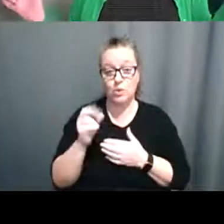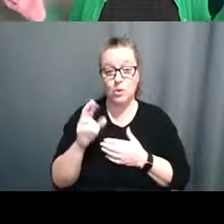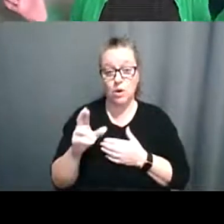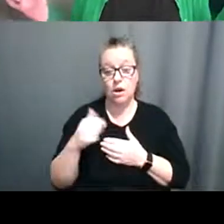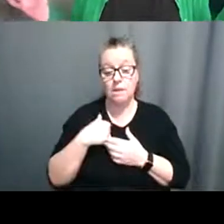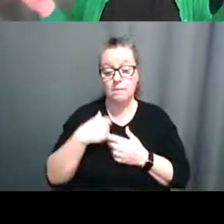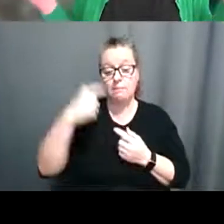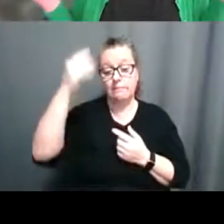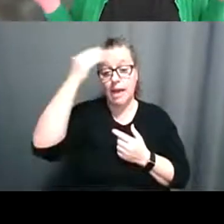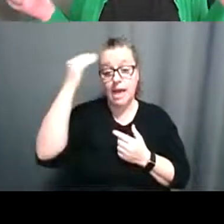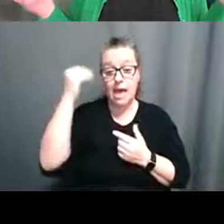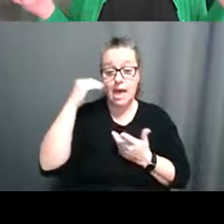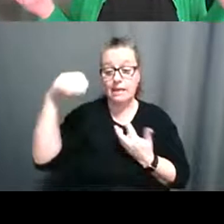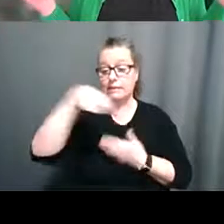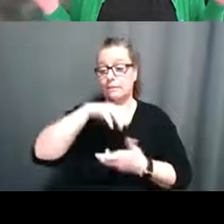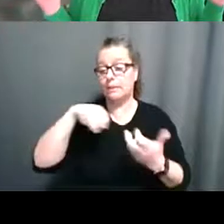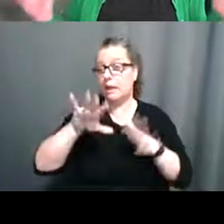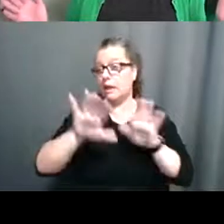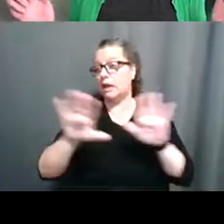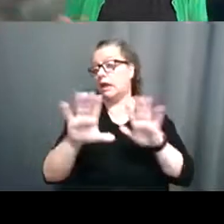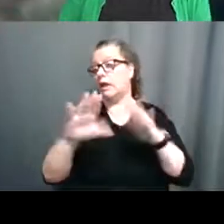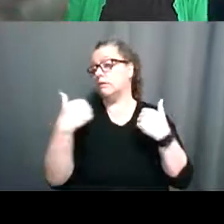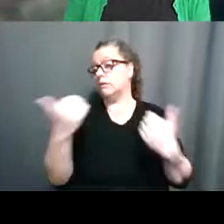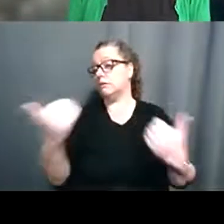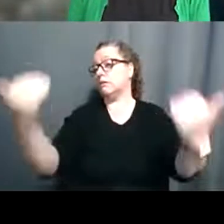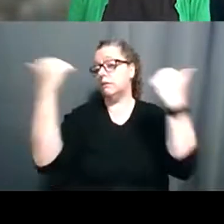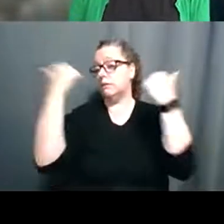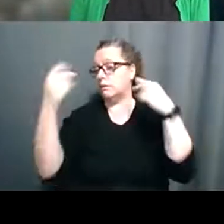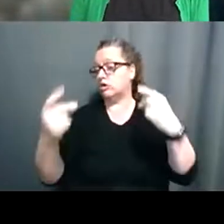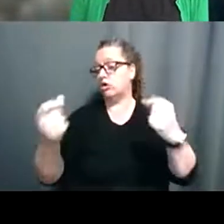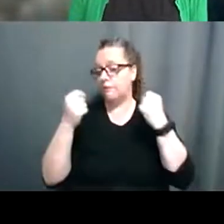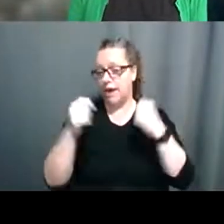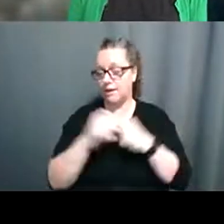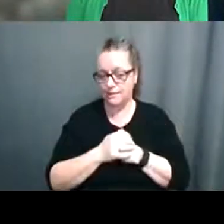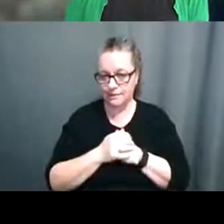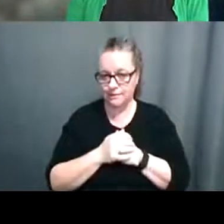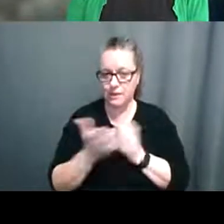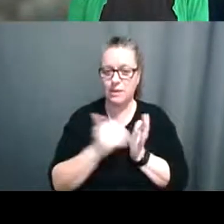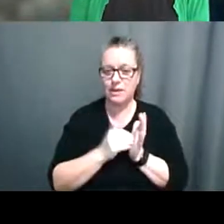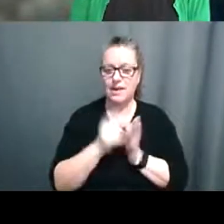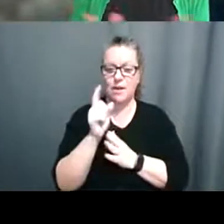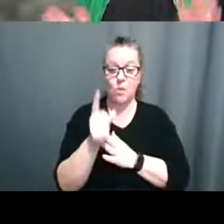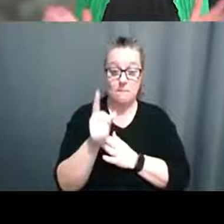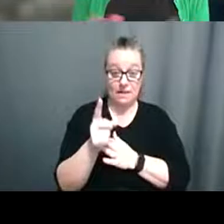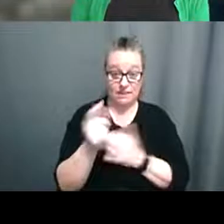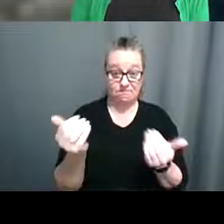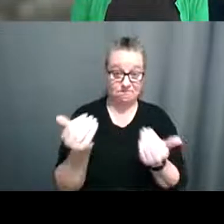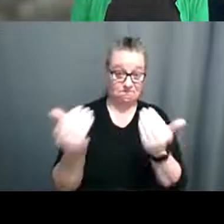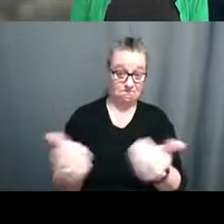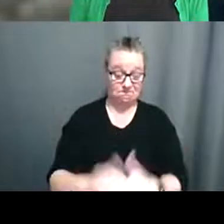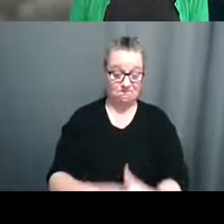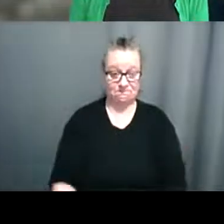my head is spinning, that was way too much, way too fast. So again, we'll give it another minute and